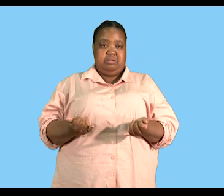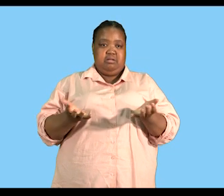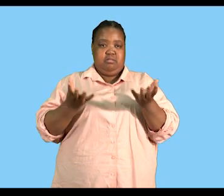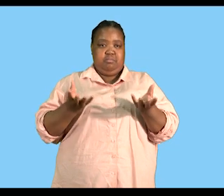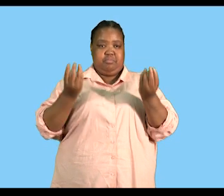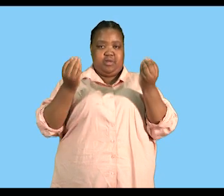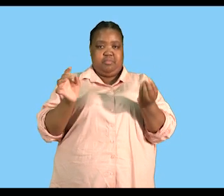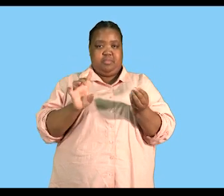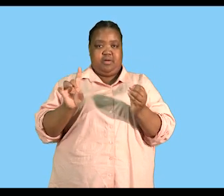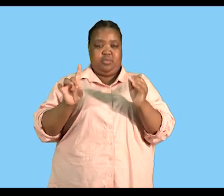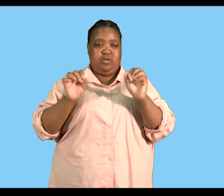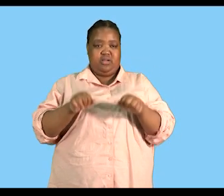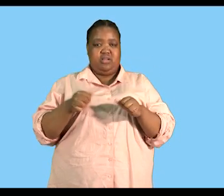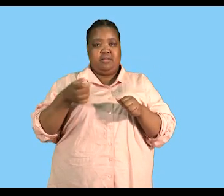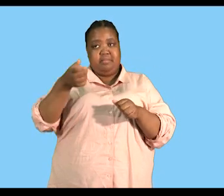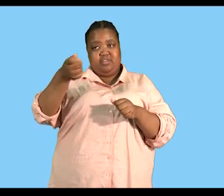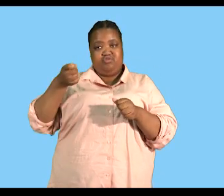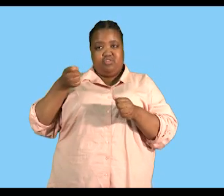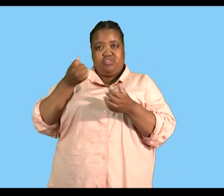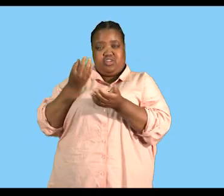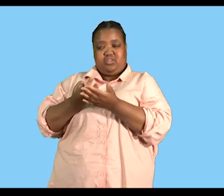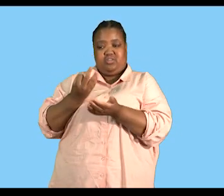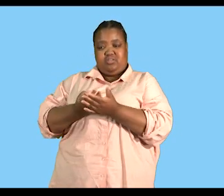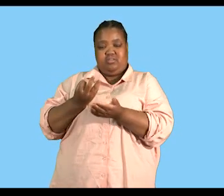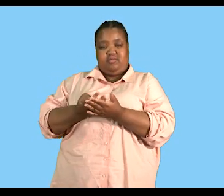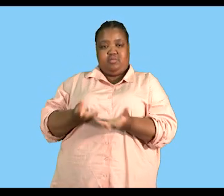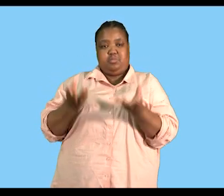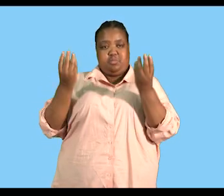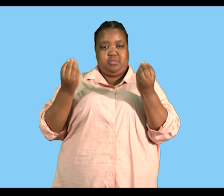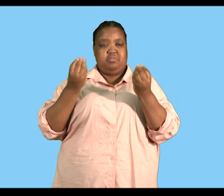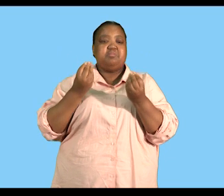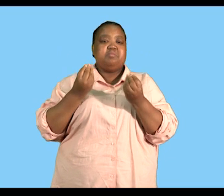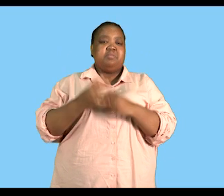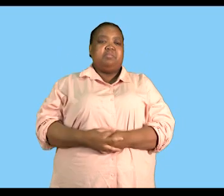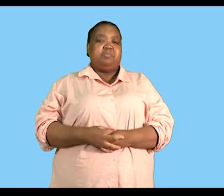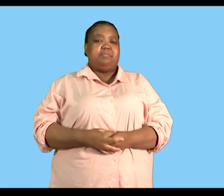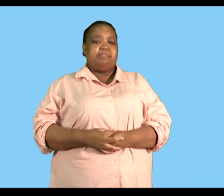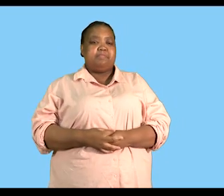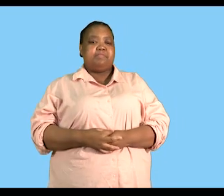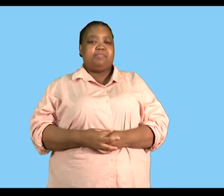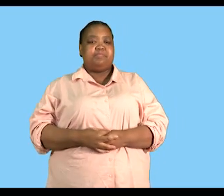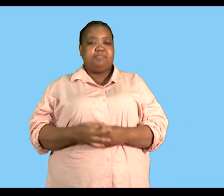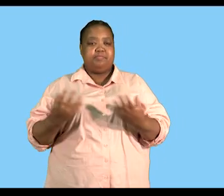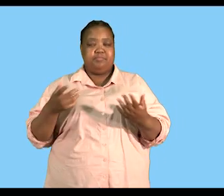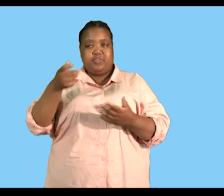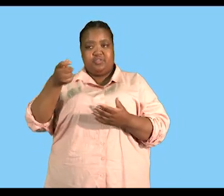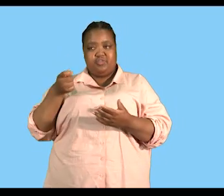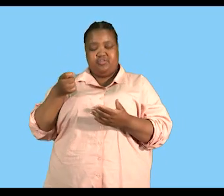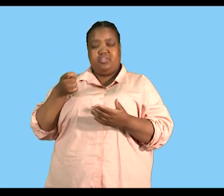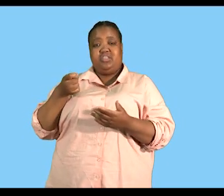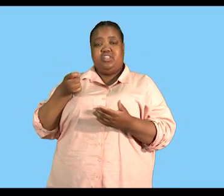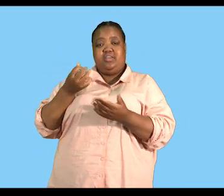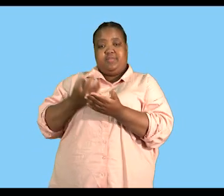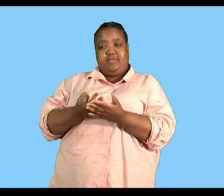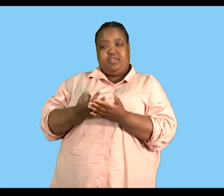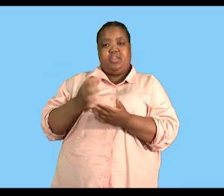can find our transaction fee. So in this case, our transaction fee would be 14 Rand if